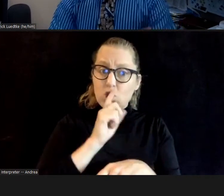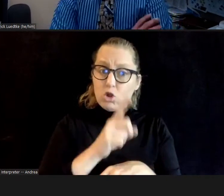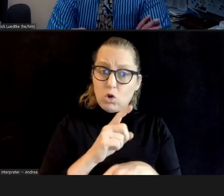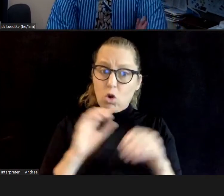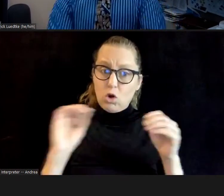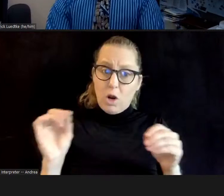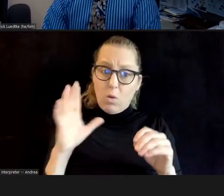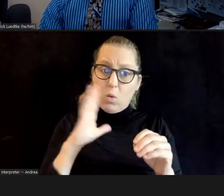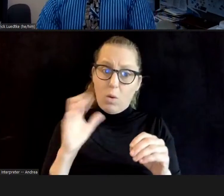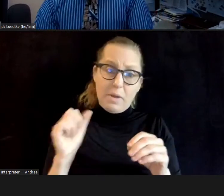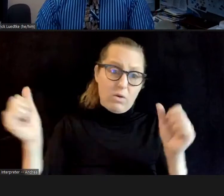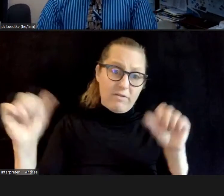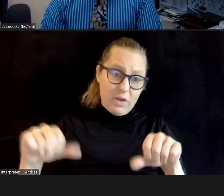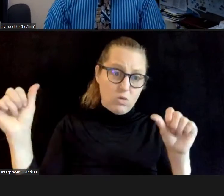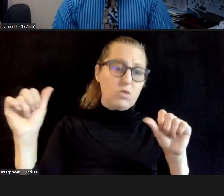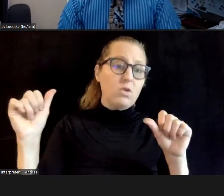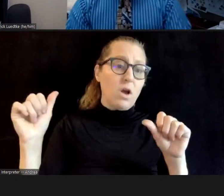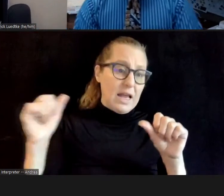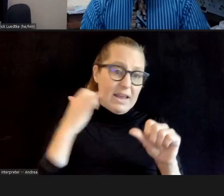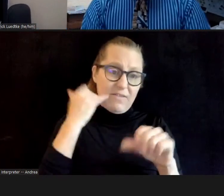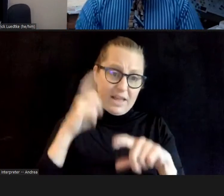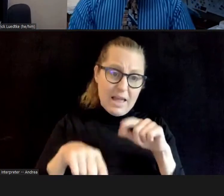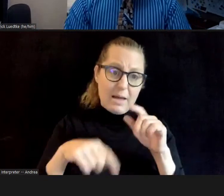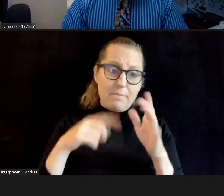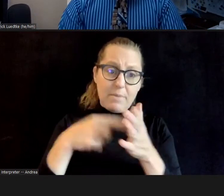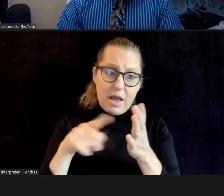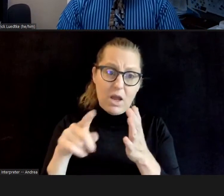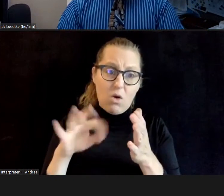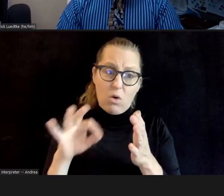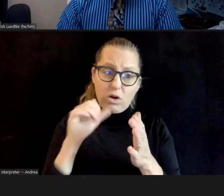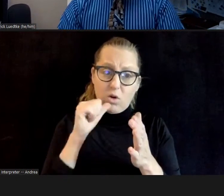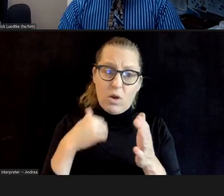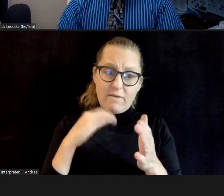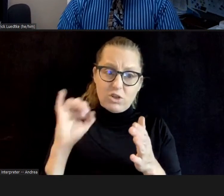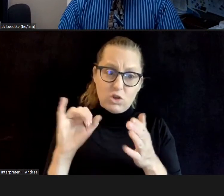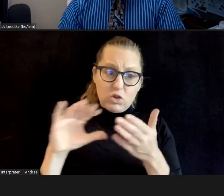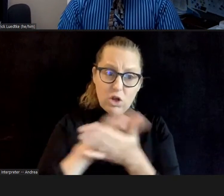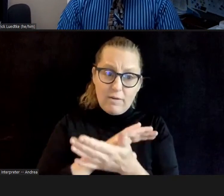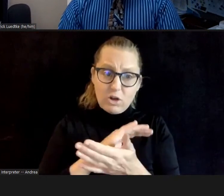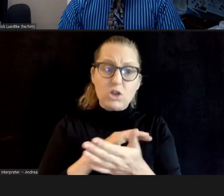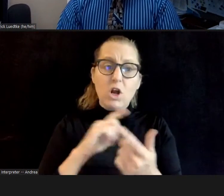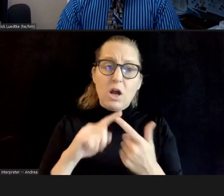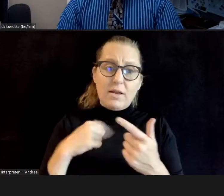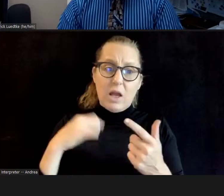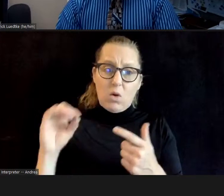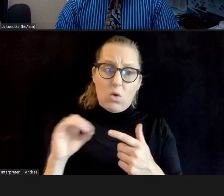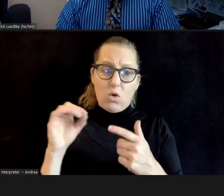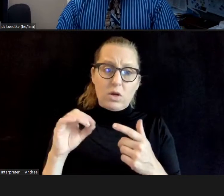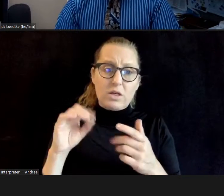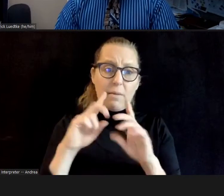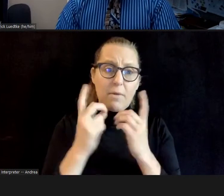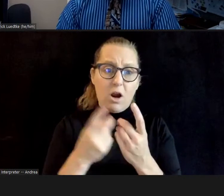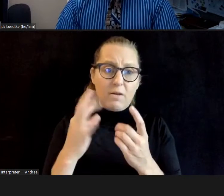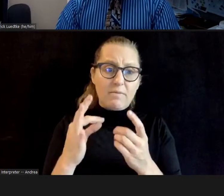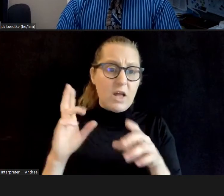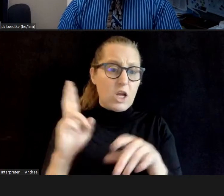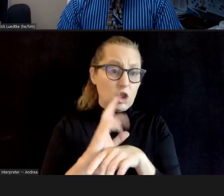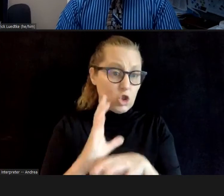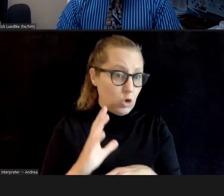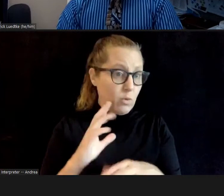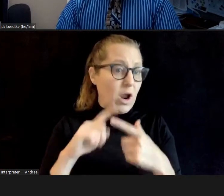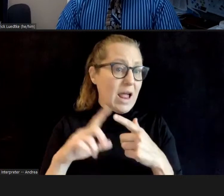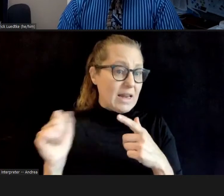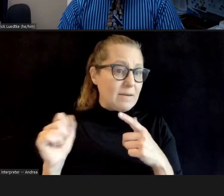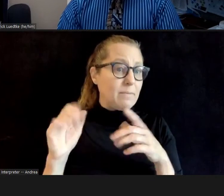will be refused vaccine if they cannot pay or do not have insurance coverage. The Oregon Department of Consumer and Business Services has issued a